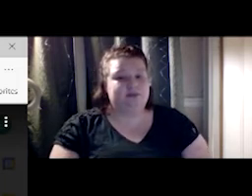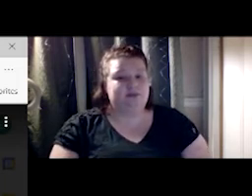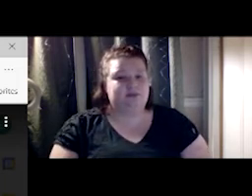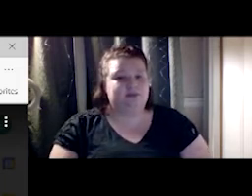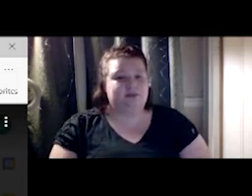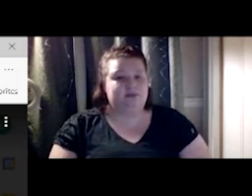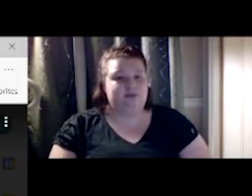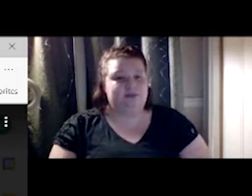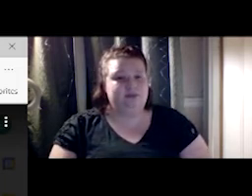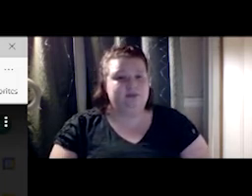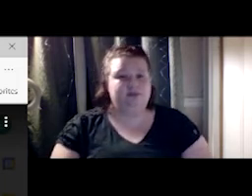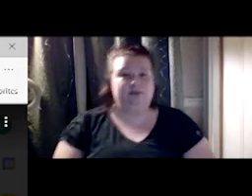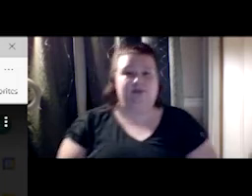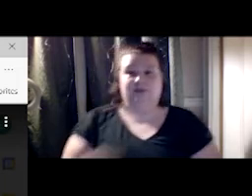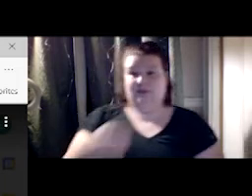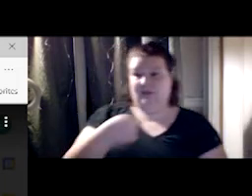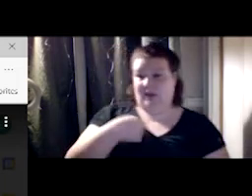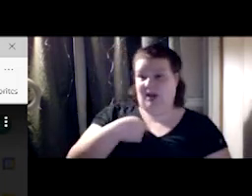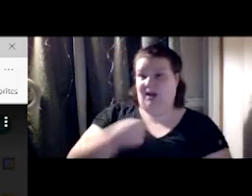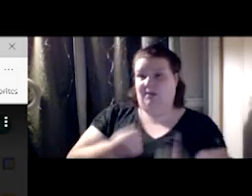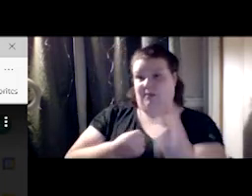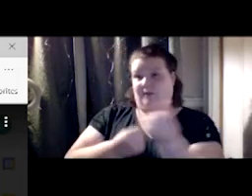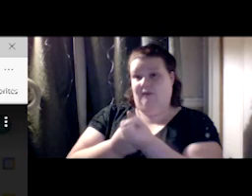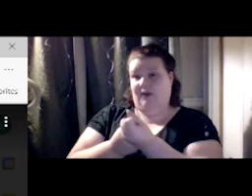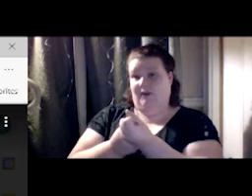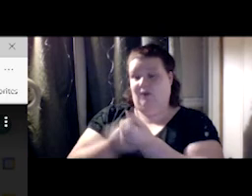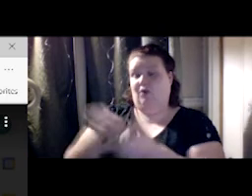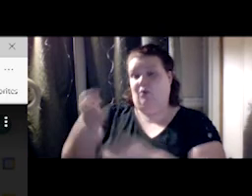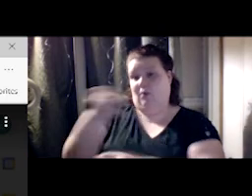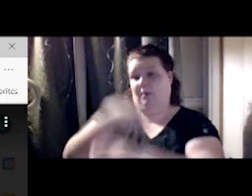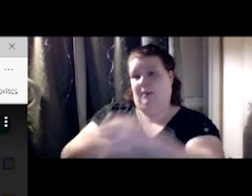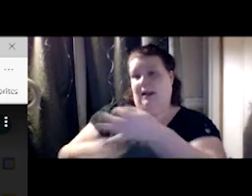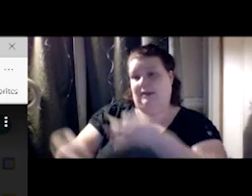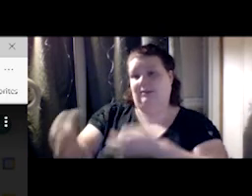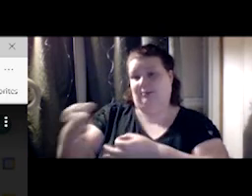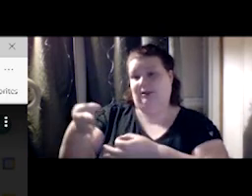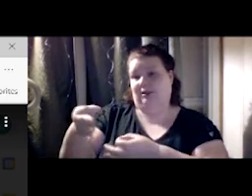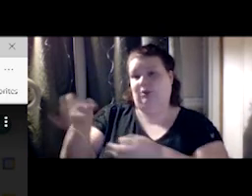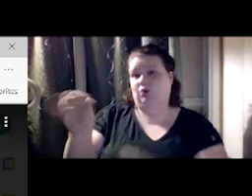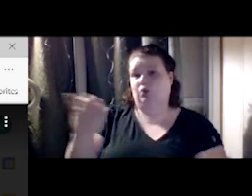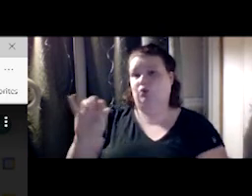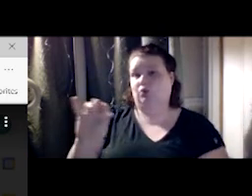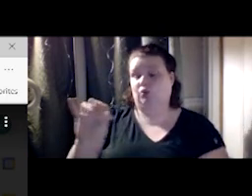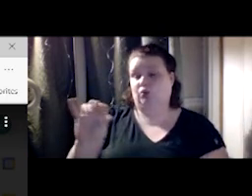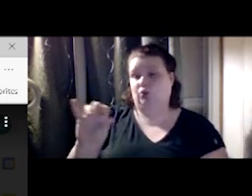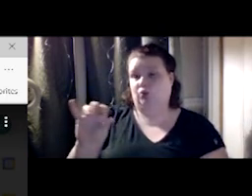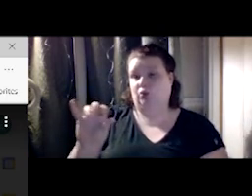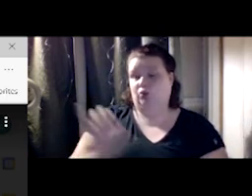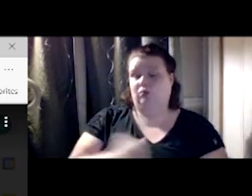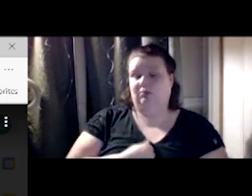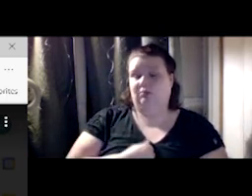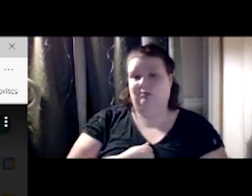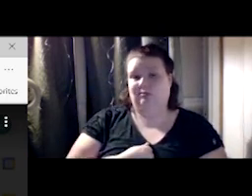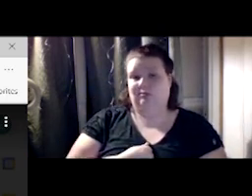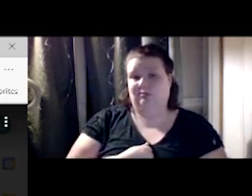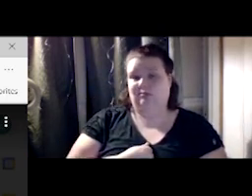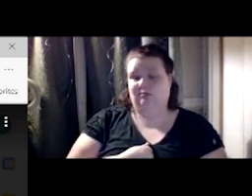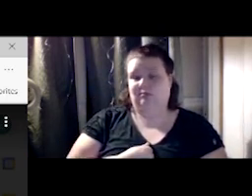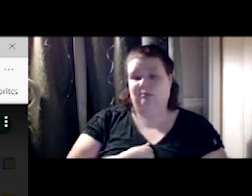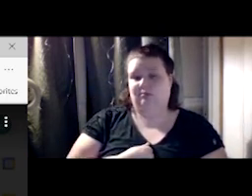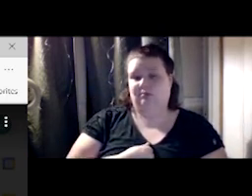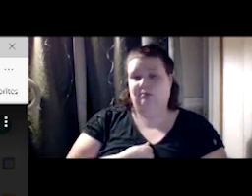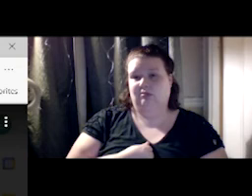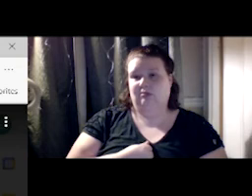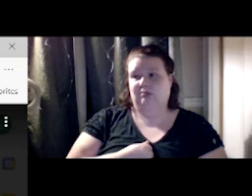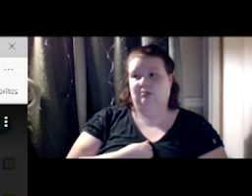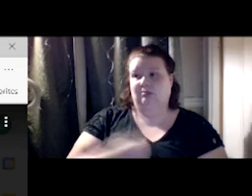I'm in favor of the replacement myself too, just from what Lisha said, of